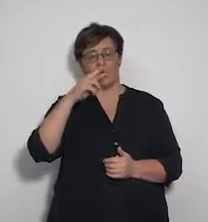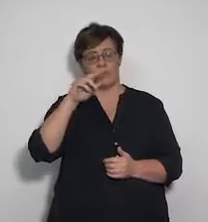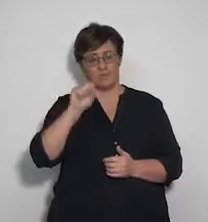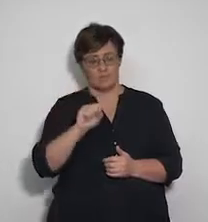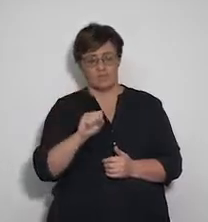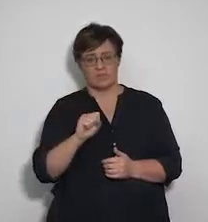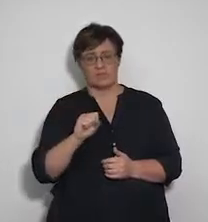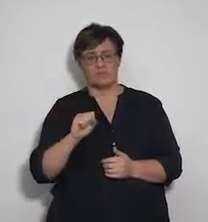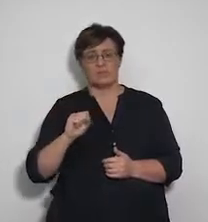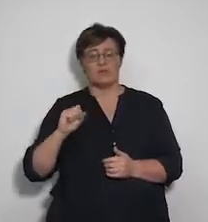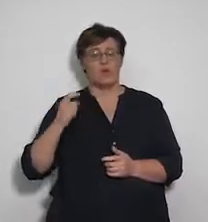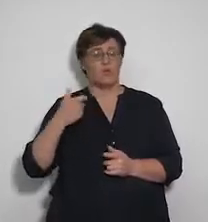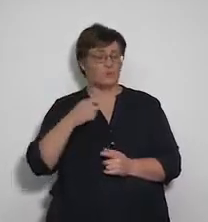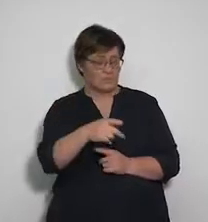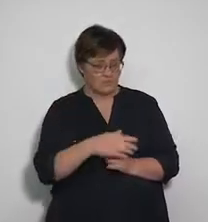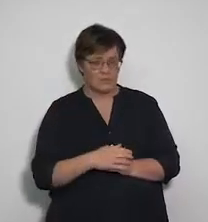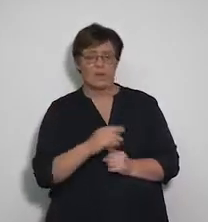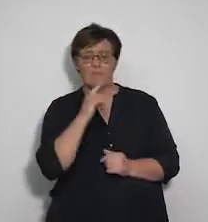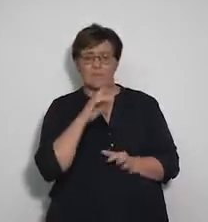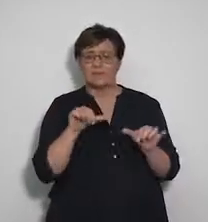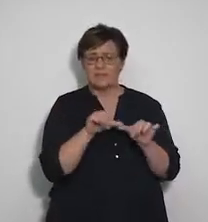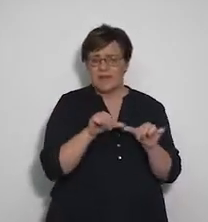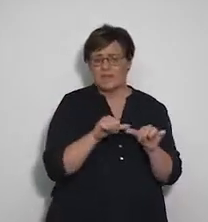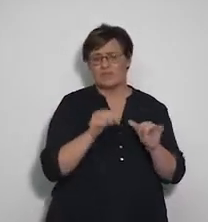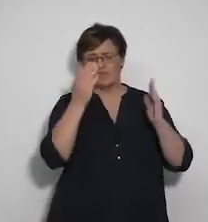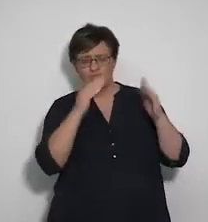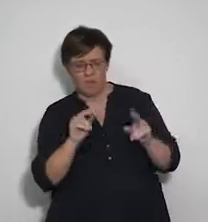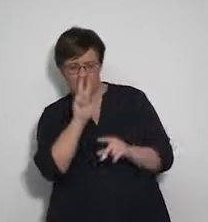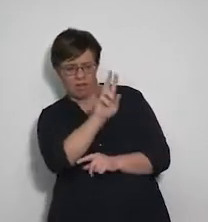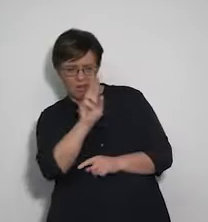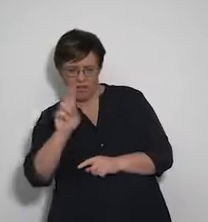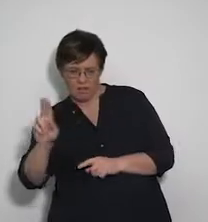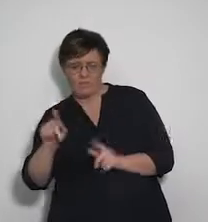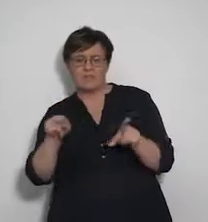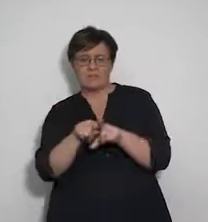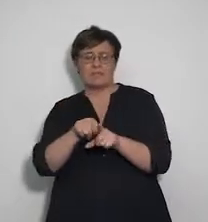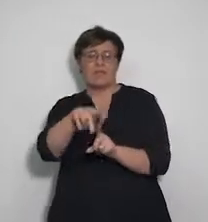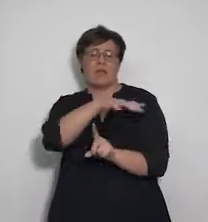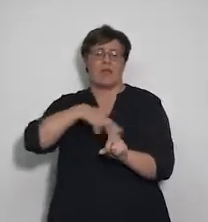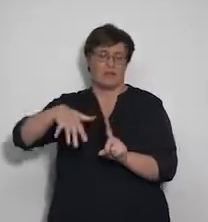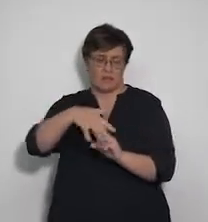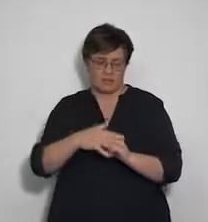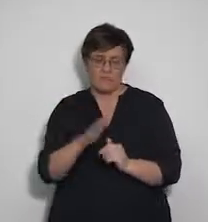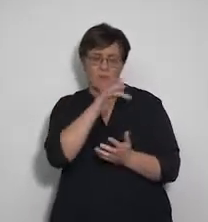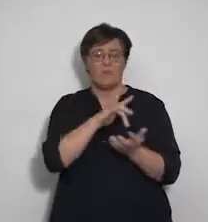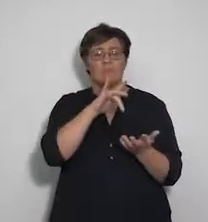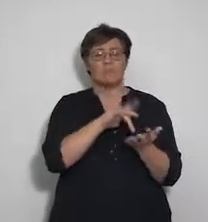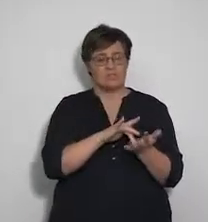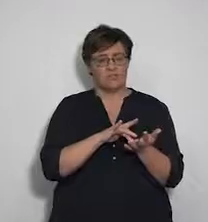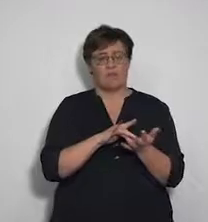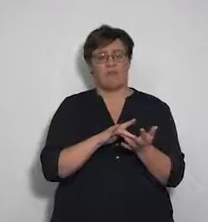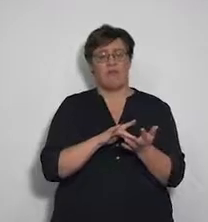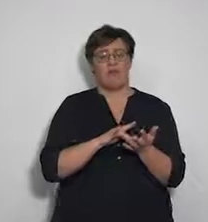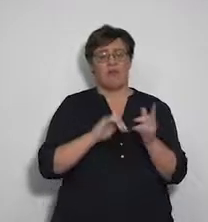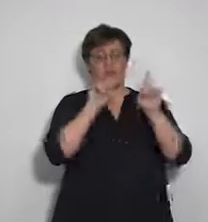mentioned, chromosomes that are similar in shape, size, and having genes at the same locus, and locus is the position